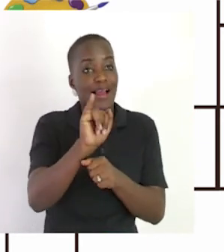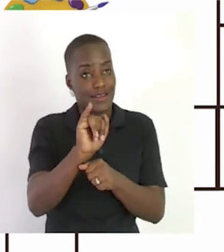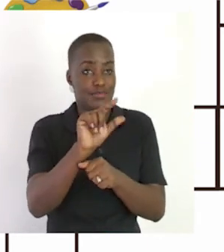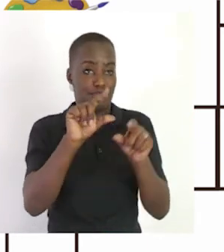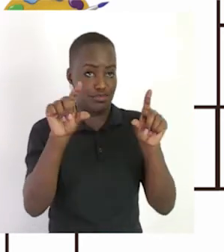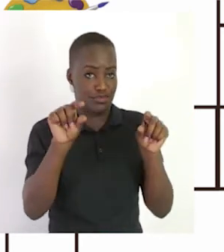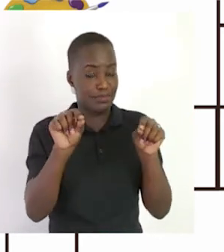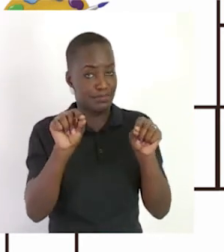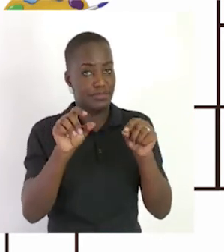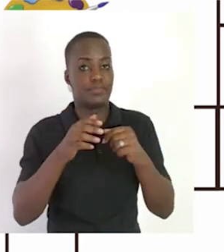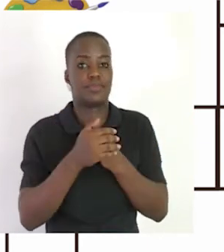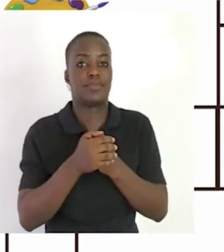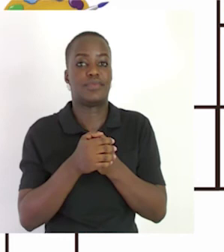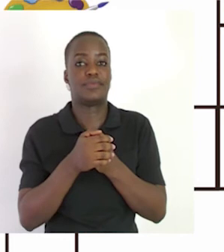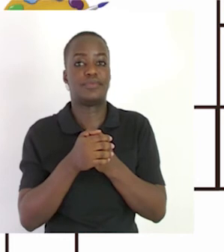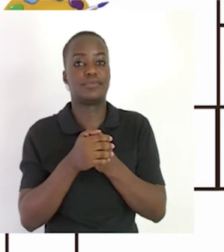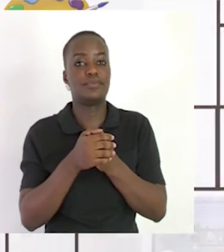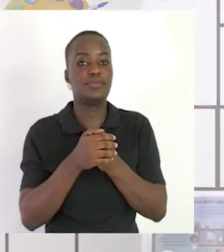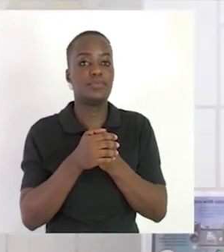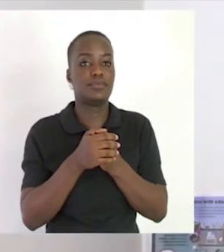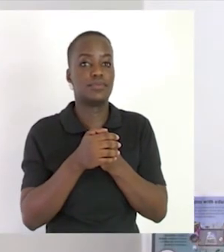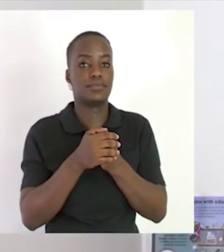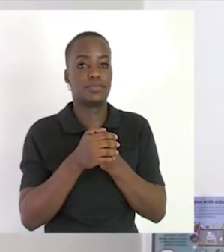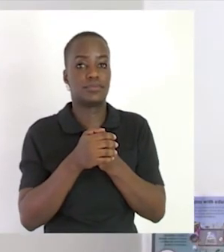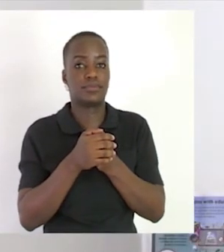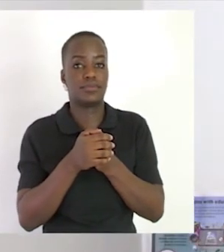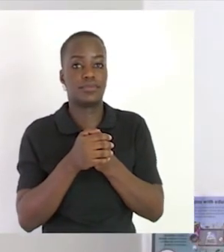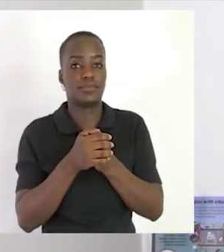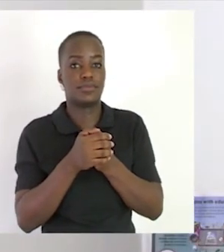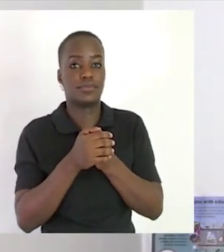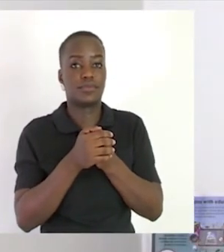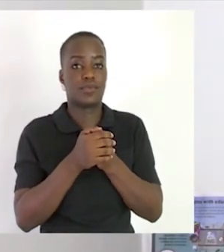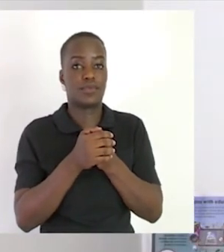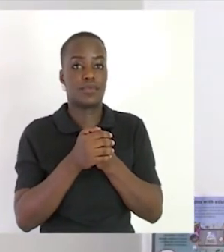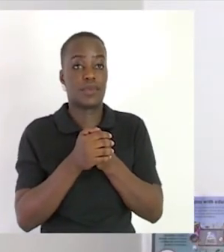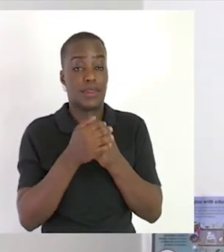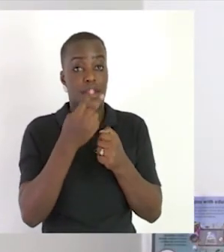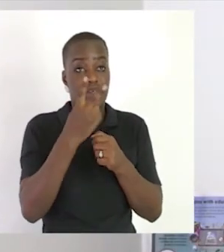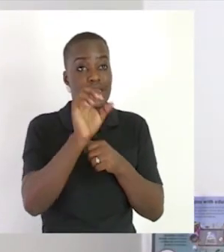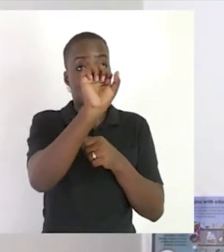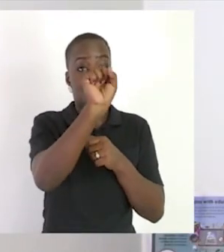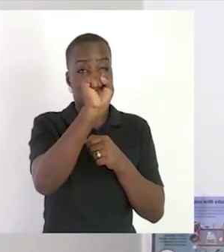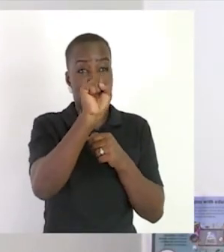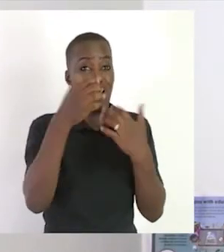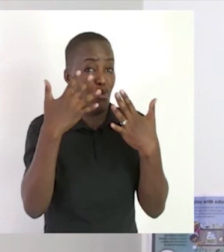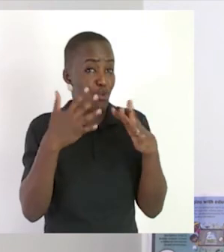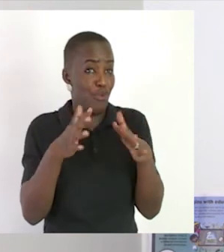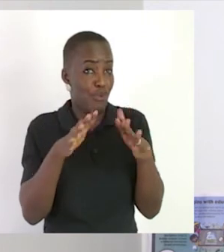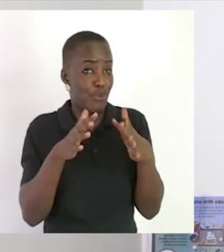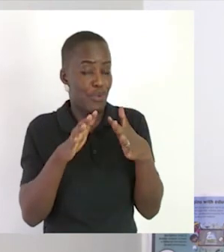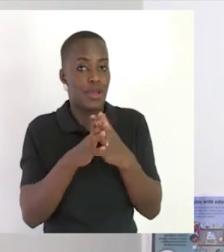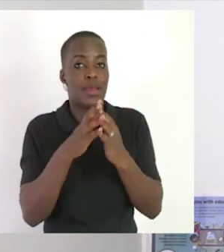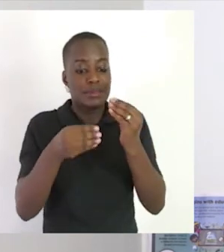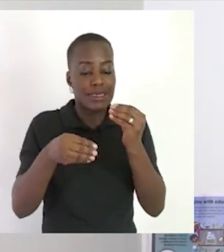we are going to complete that one as well. If you take a look at the board, the S is already there for us. So we just need